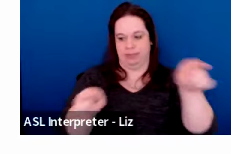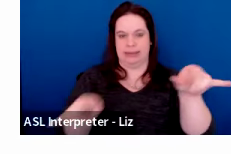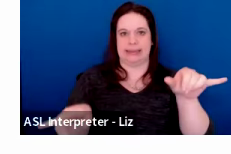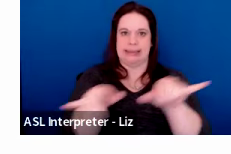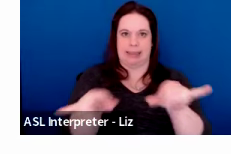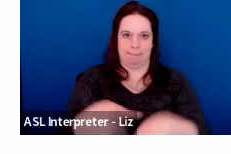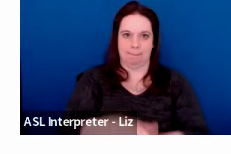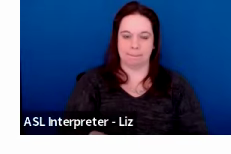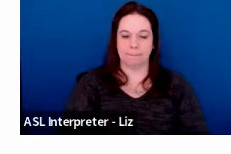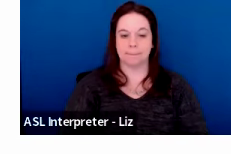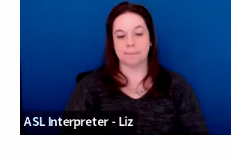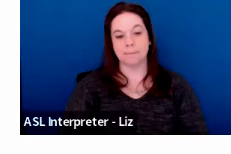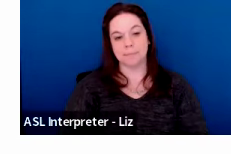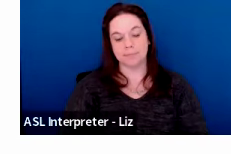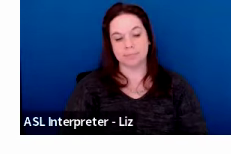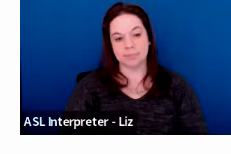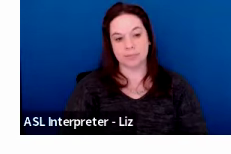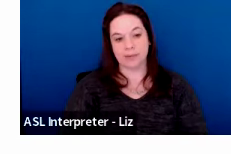same.